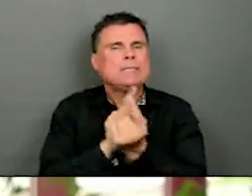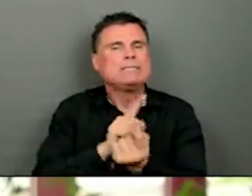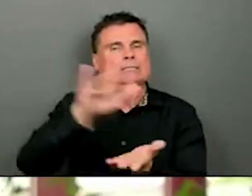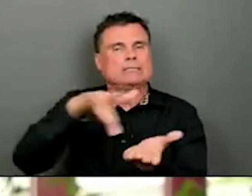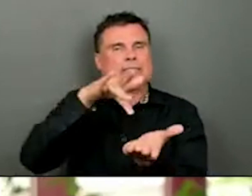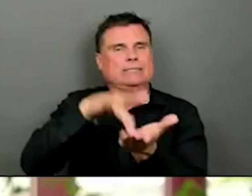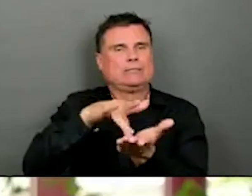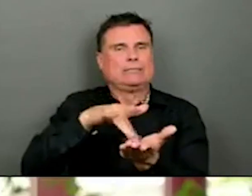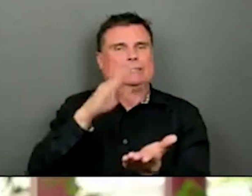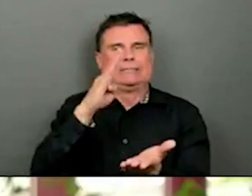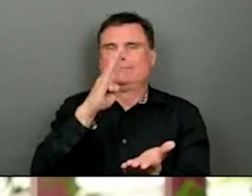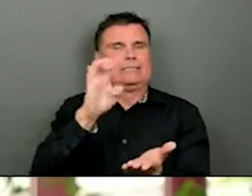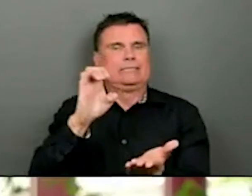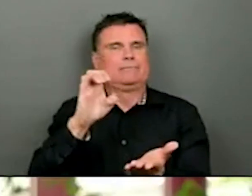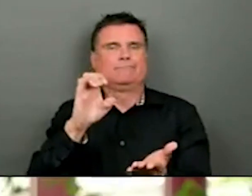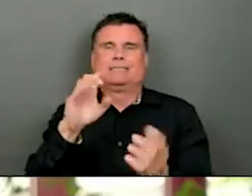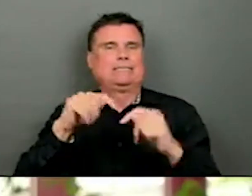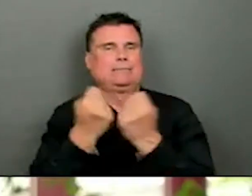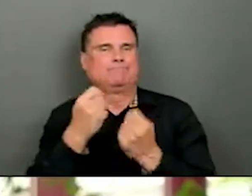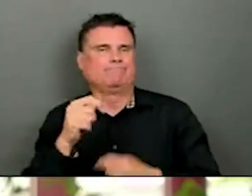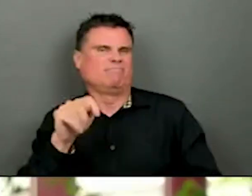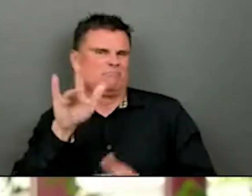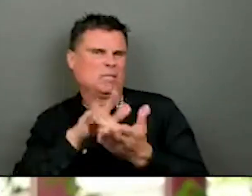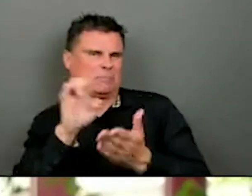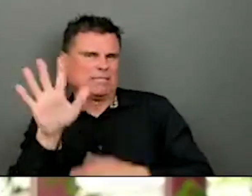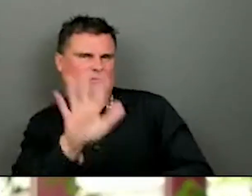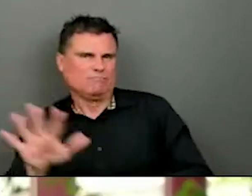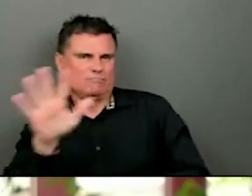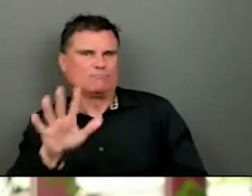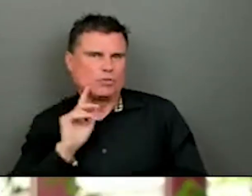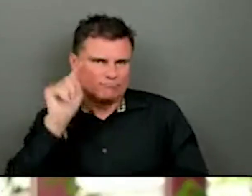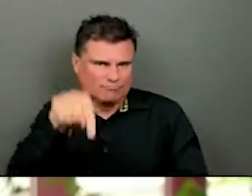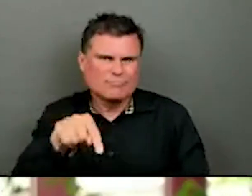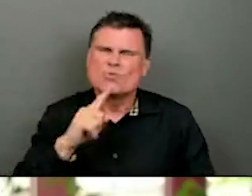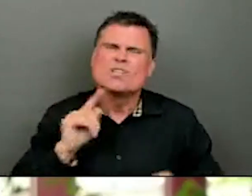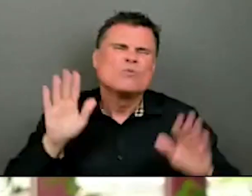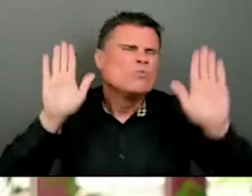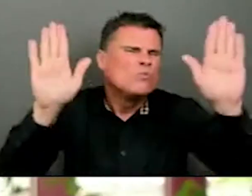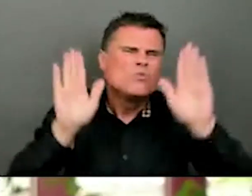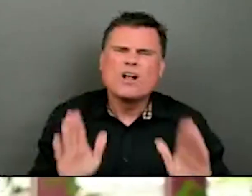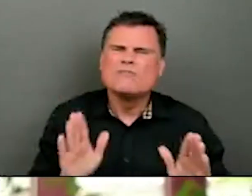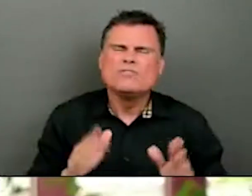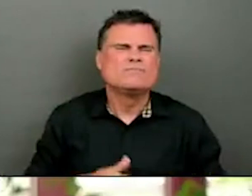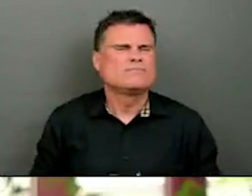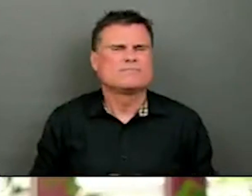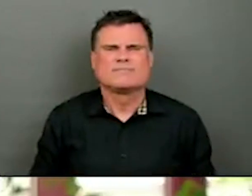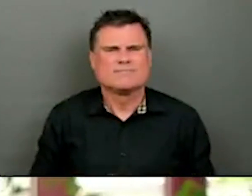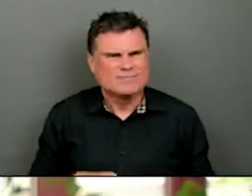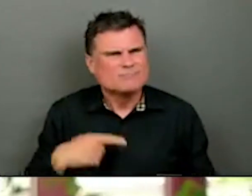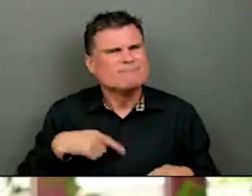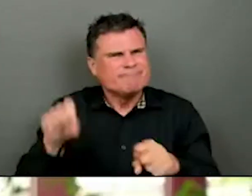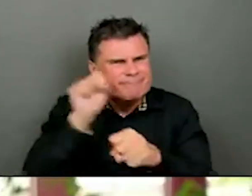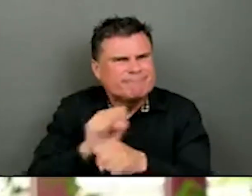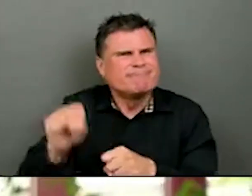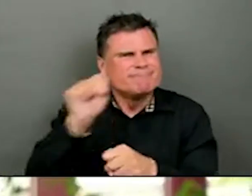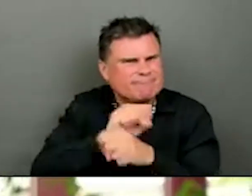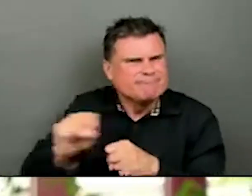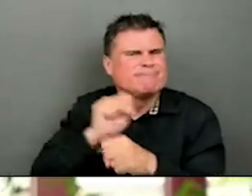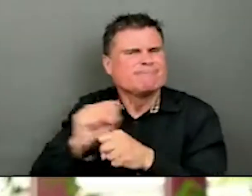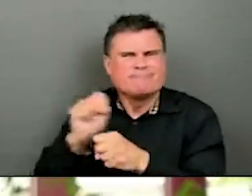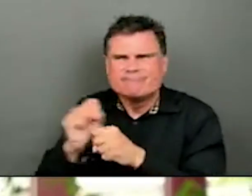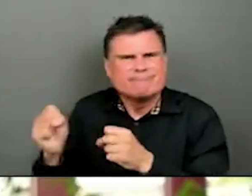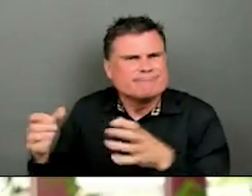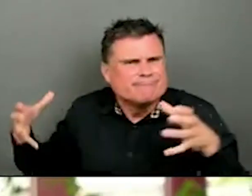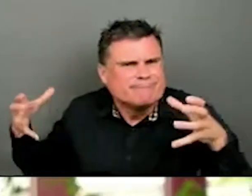Health. And I know how wonderful it is, having been so many months, that we've been working together, pulling together,